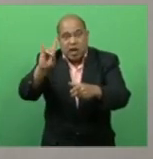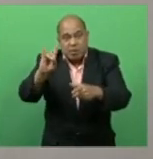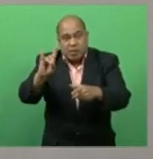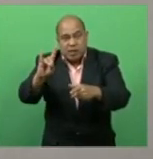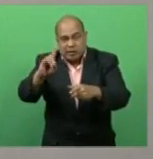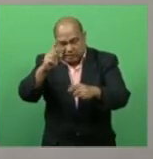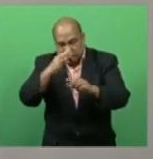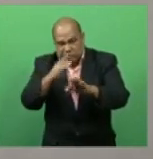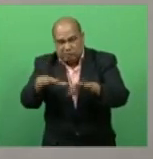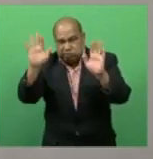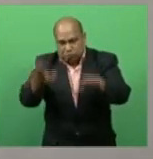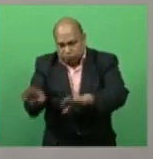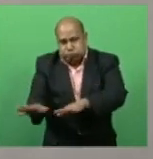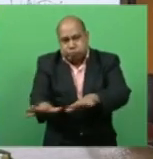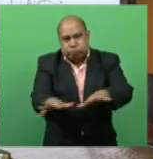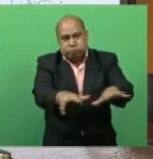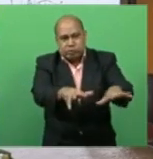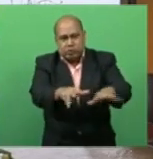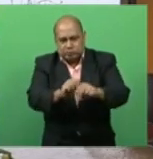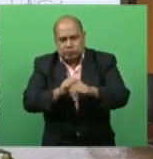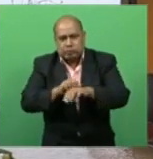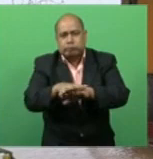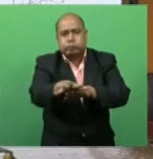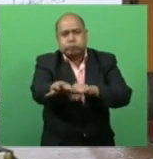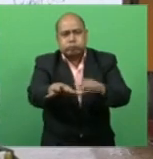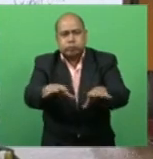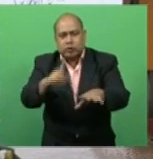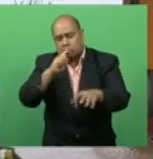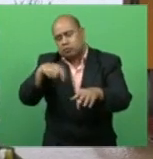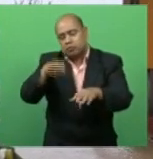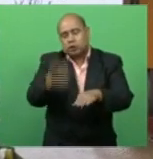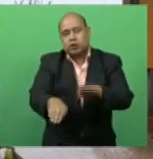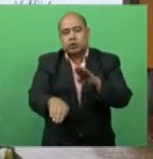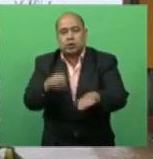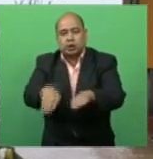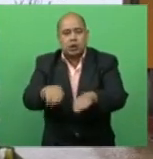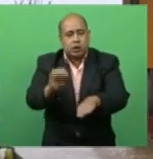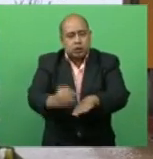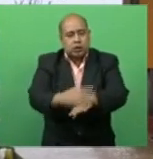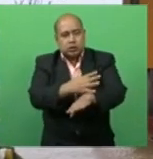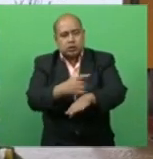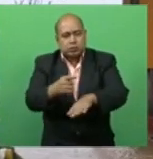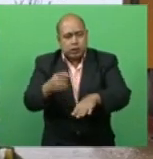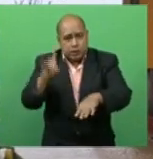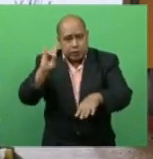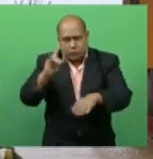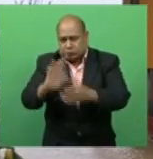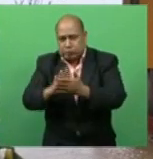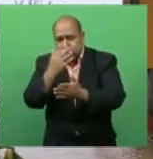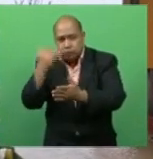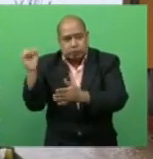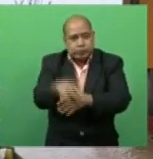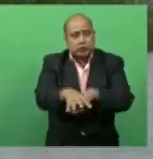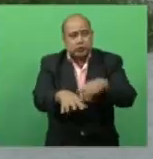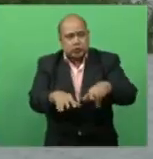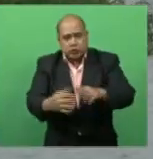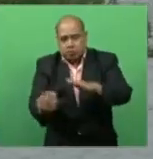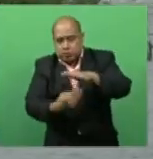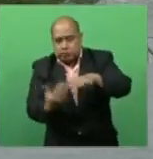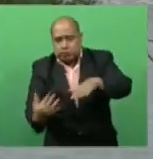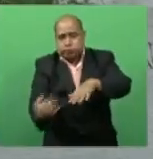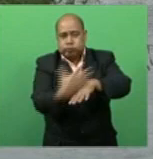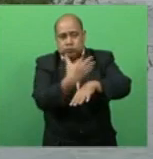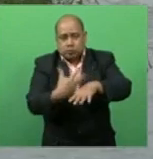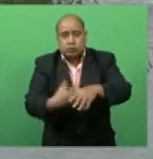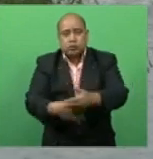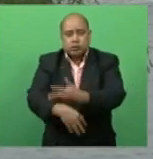people walk in all of this water with animals, discharge and all that, we've noticed that dengue cases are going up, leptospirosis is going